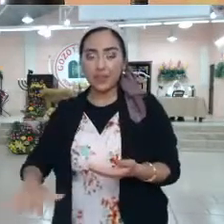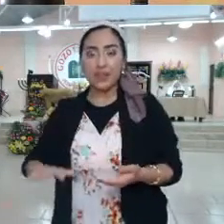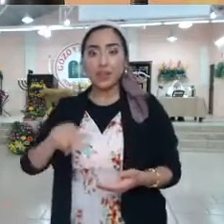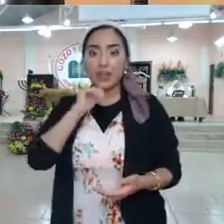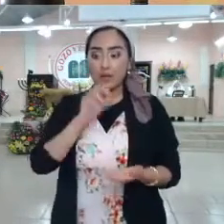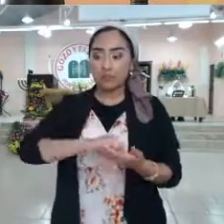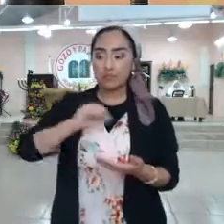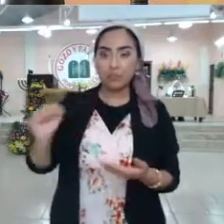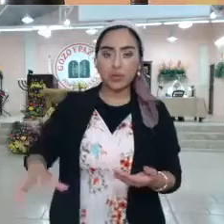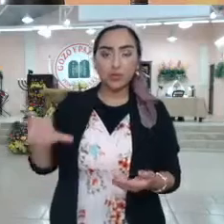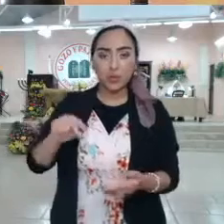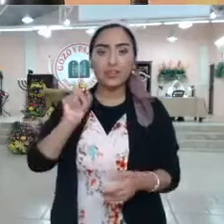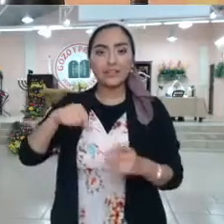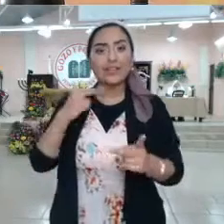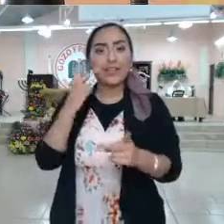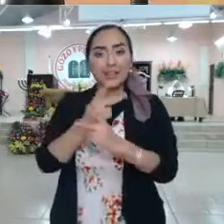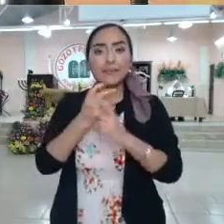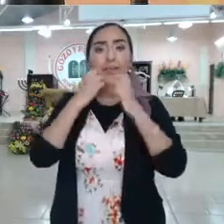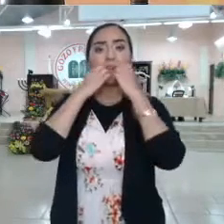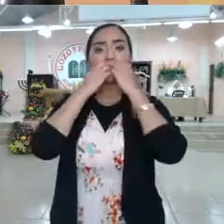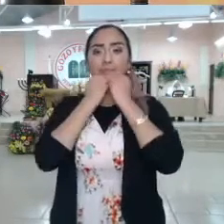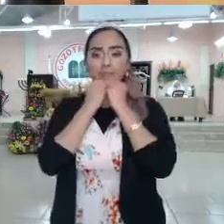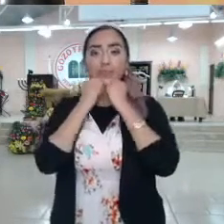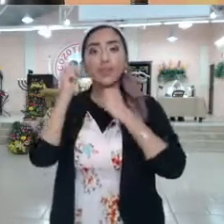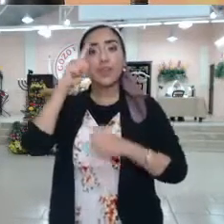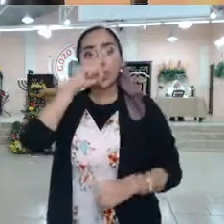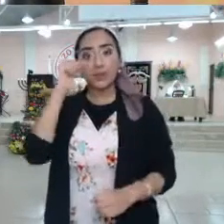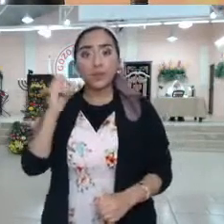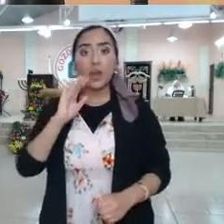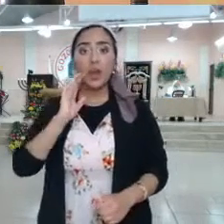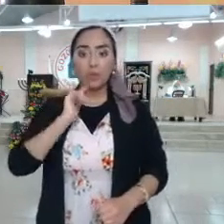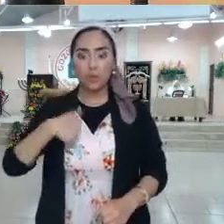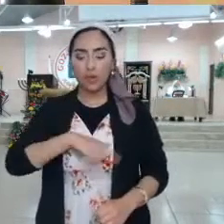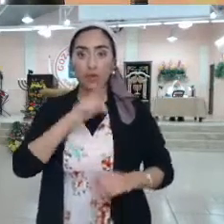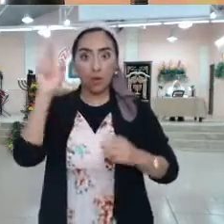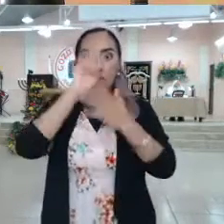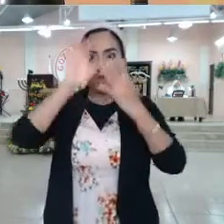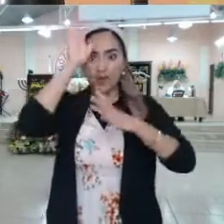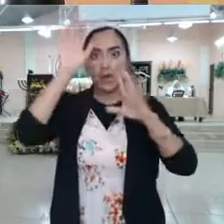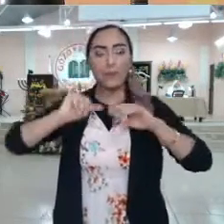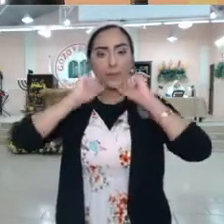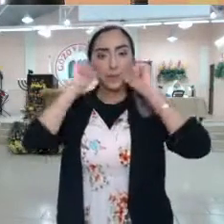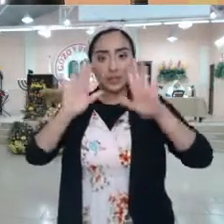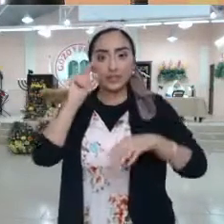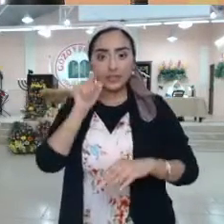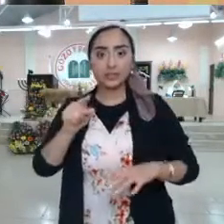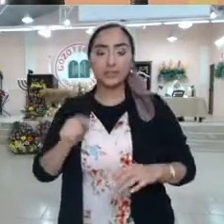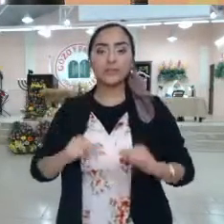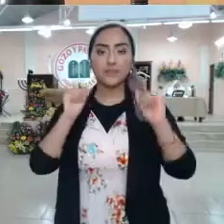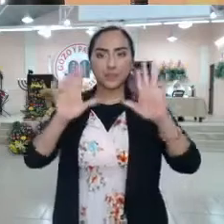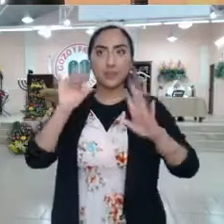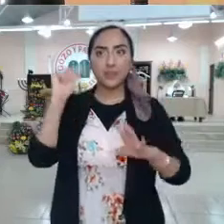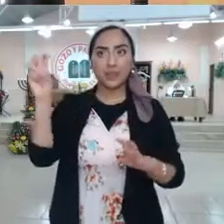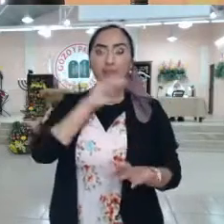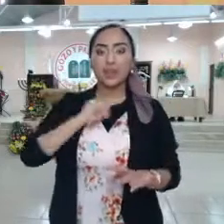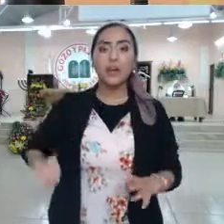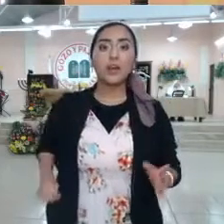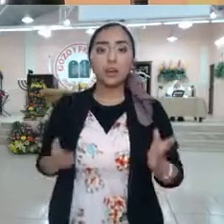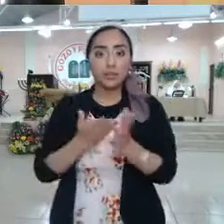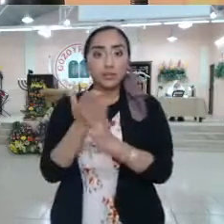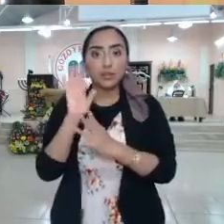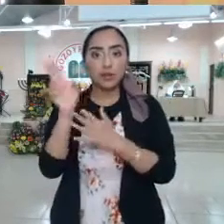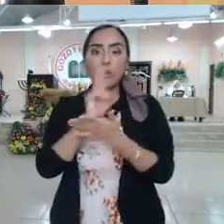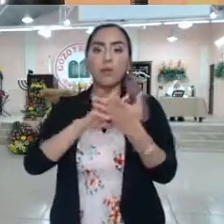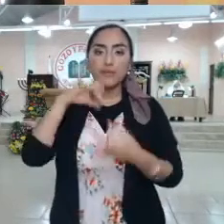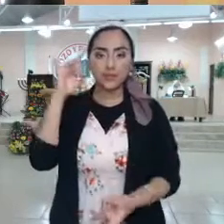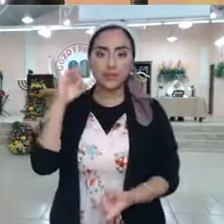put it to the trash, everything that you have, the blessings that you have, treasure it, because the Eternal Father blessed you, blessed is Yahshua HaMashiach